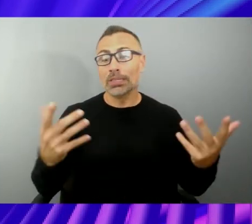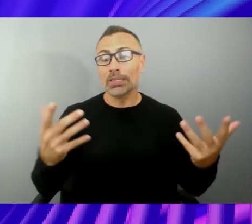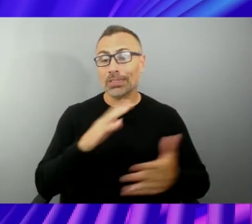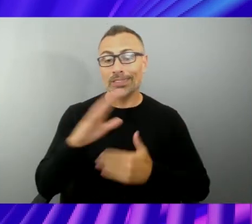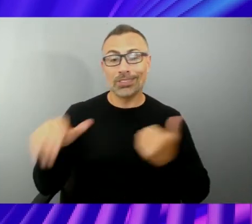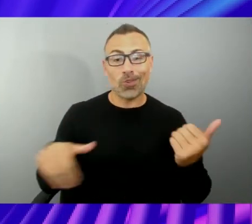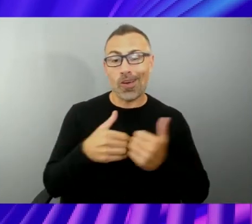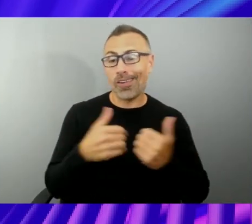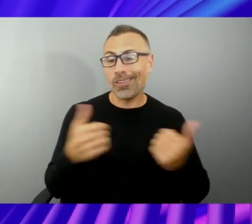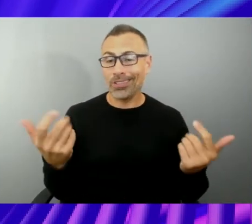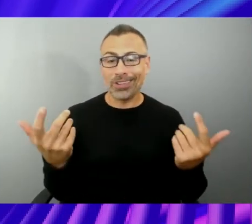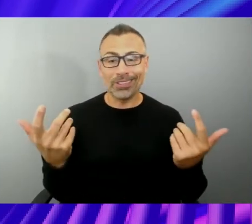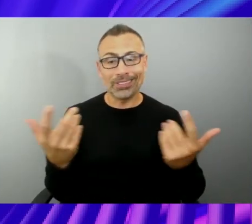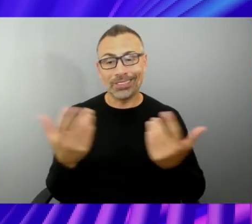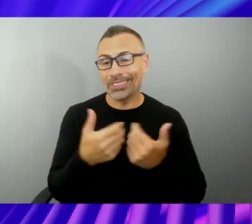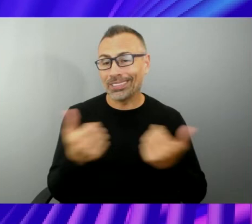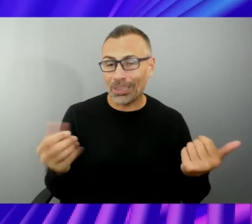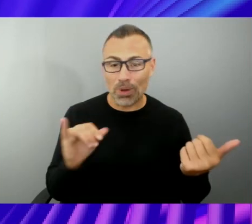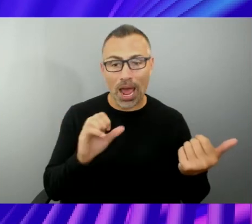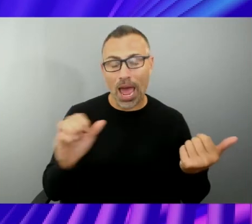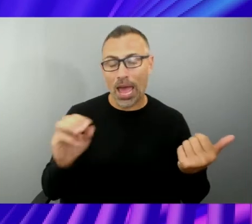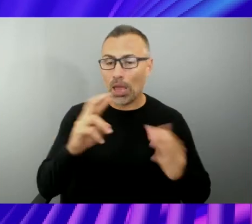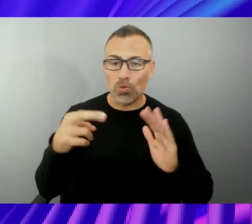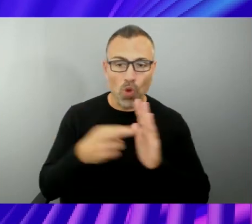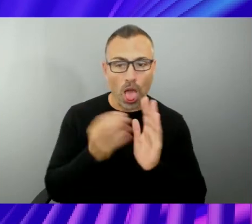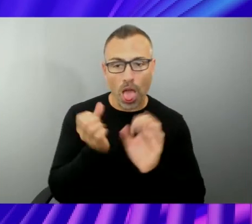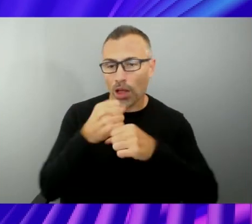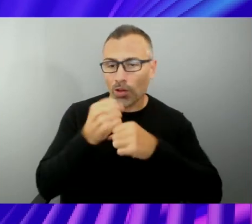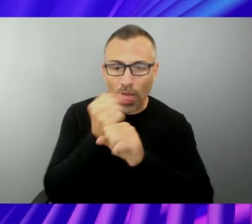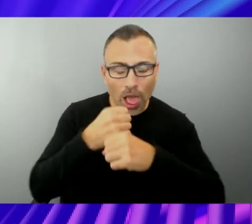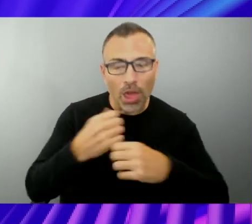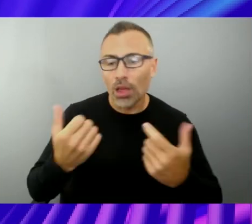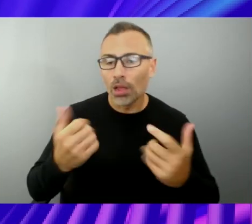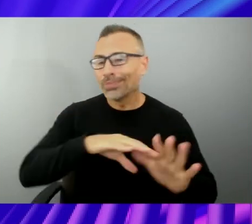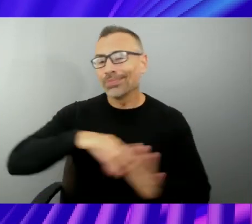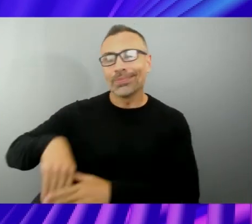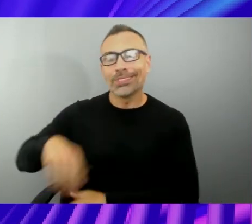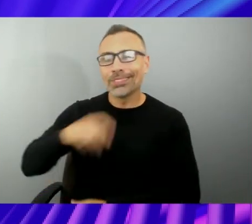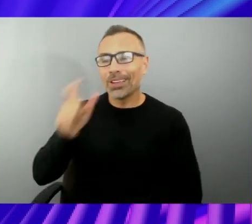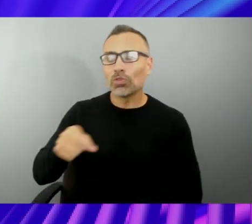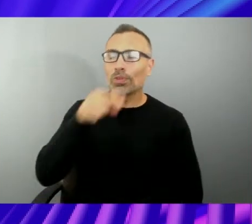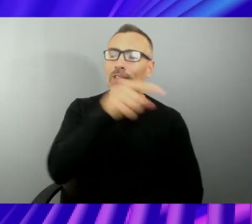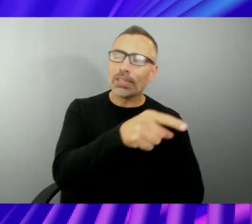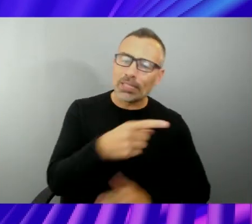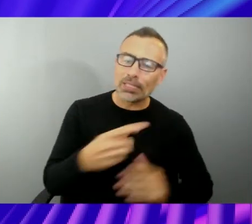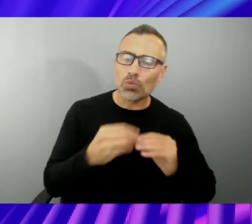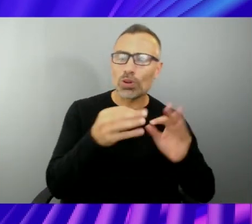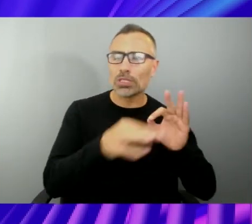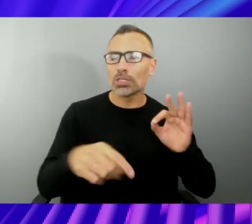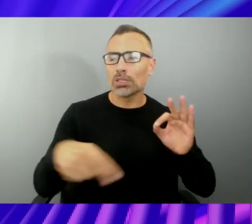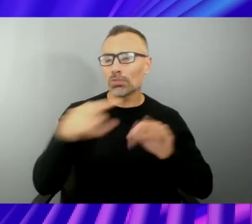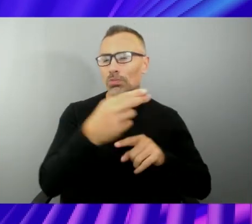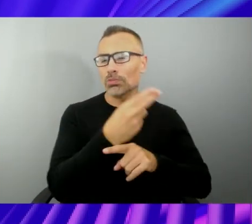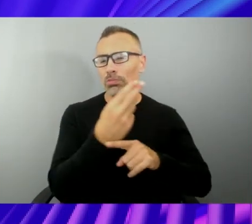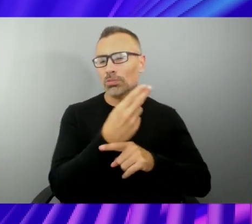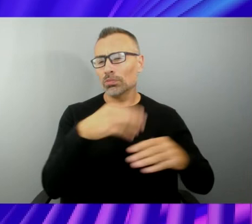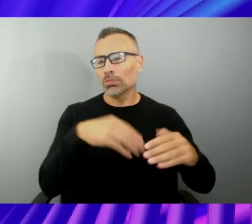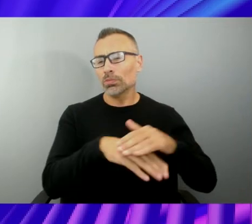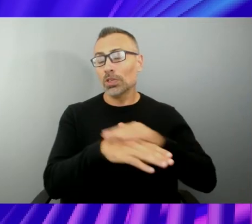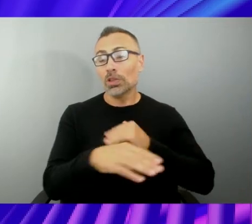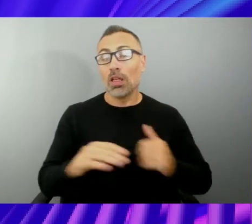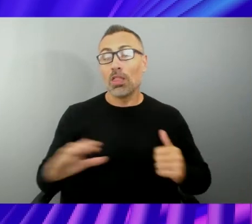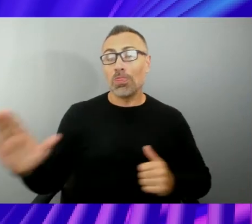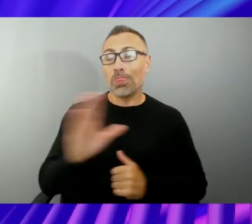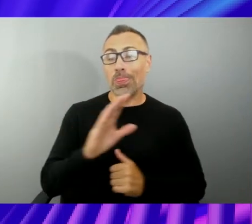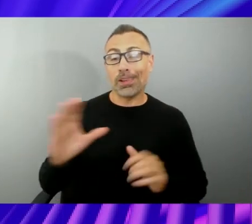IAM role, IAM user and all. Because you want to make it simple for your users, right? They can just use your existing credentials and